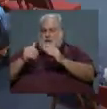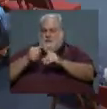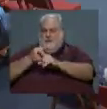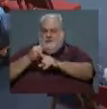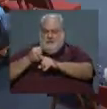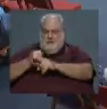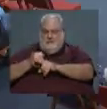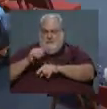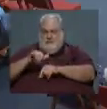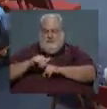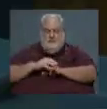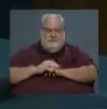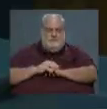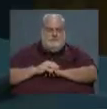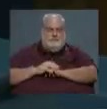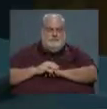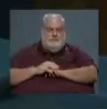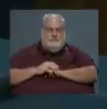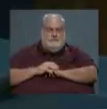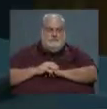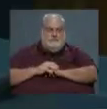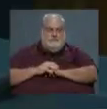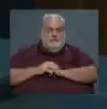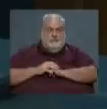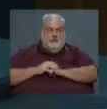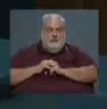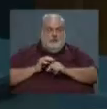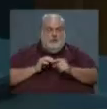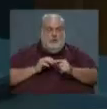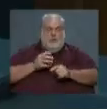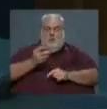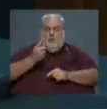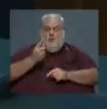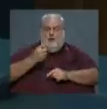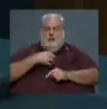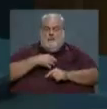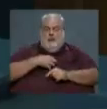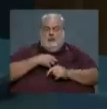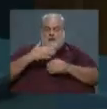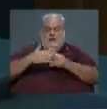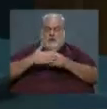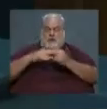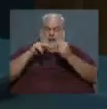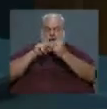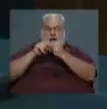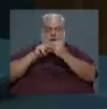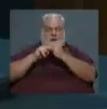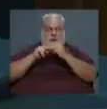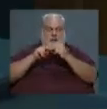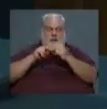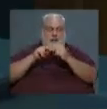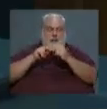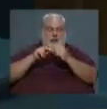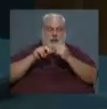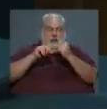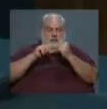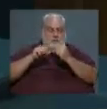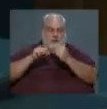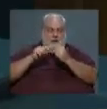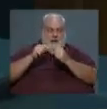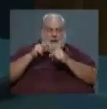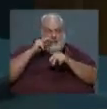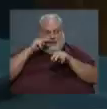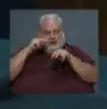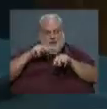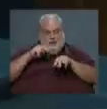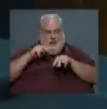affected. One complaint I've had on these is this is very close to the highway department, and as high up as the highway department is, they look